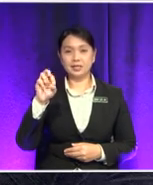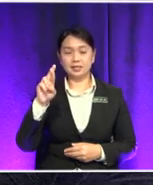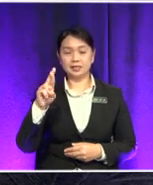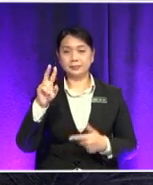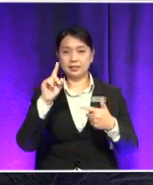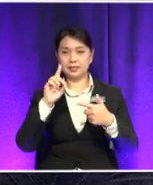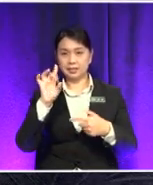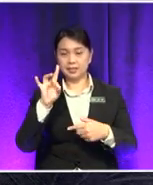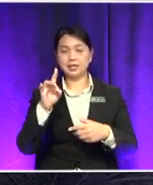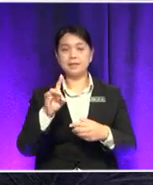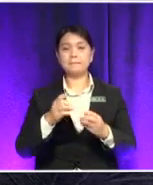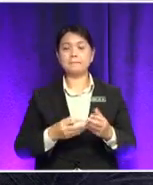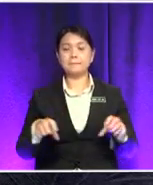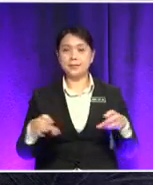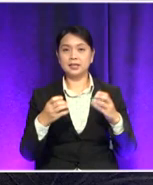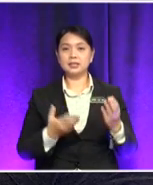try?